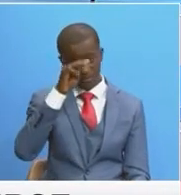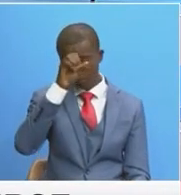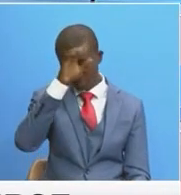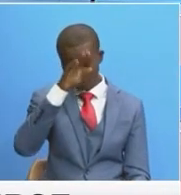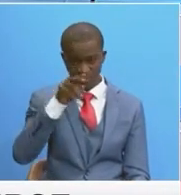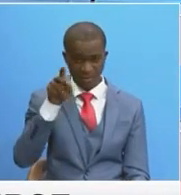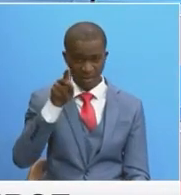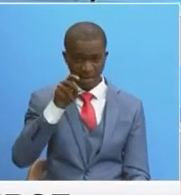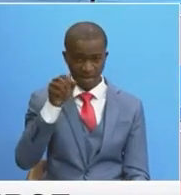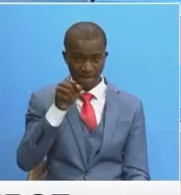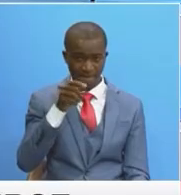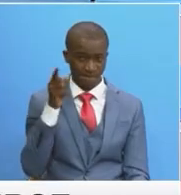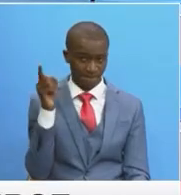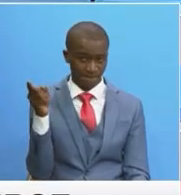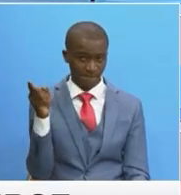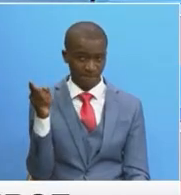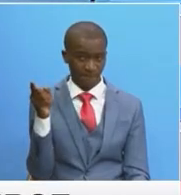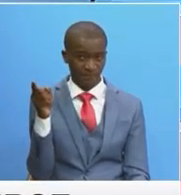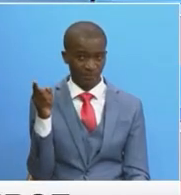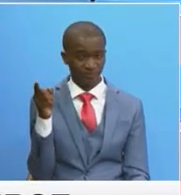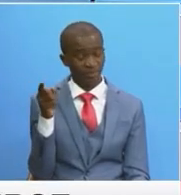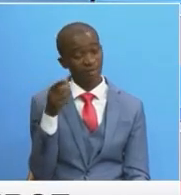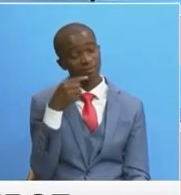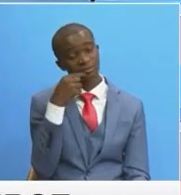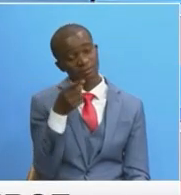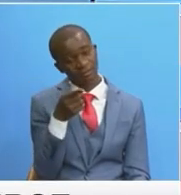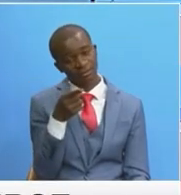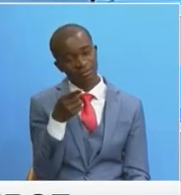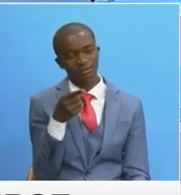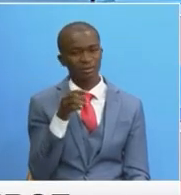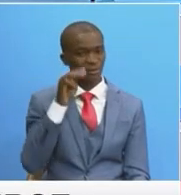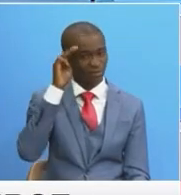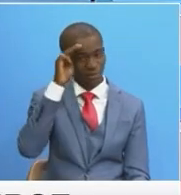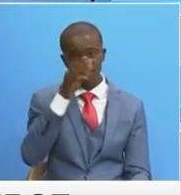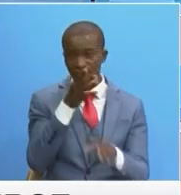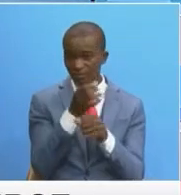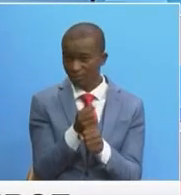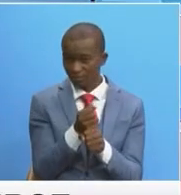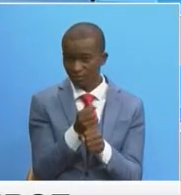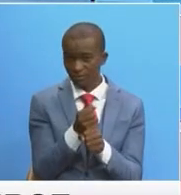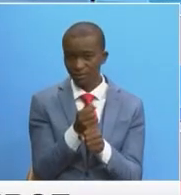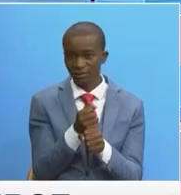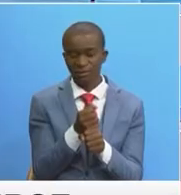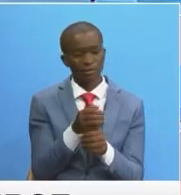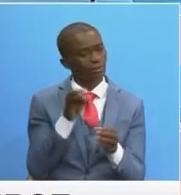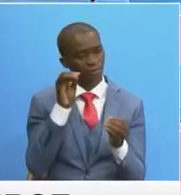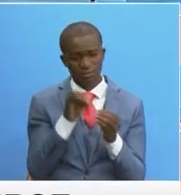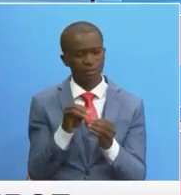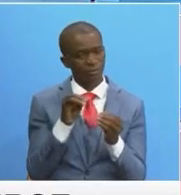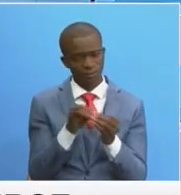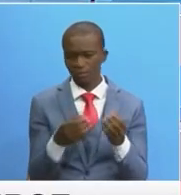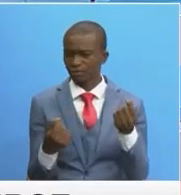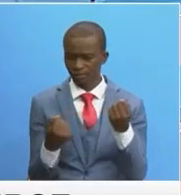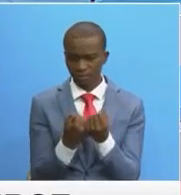Permanent Secretary Hampenga Kabeta also stated that the ministry has received immense support from